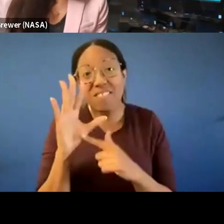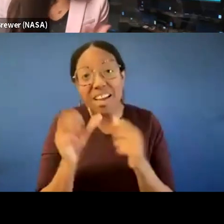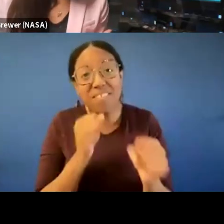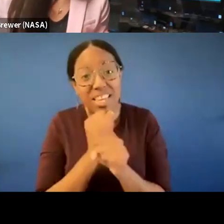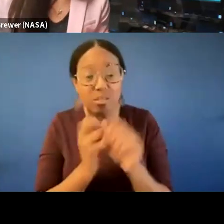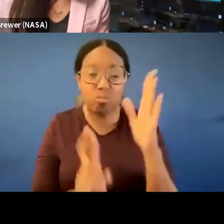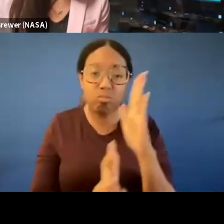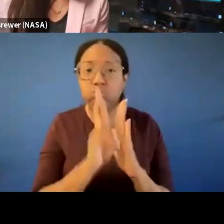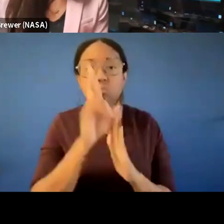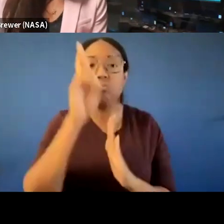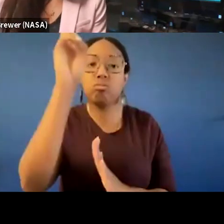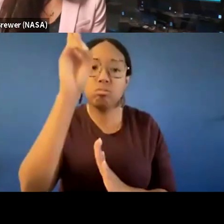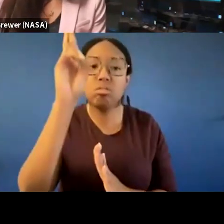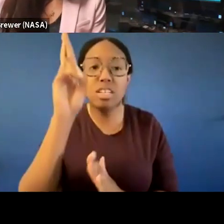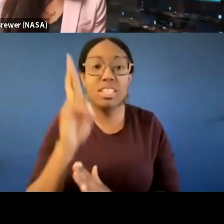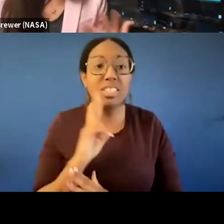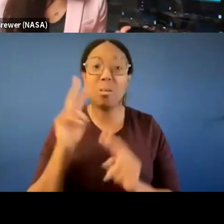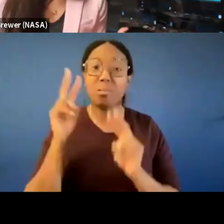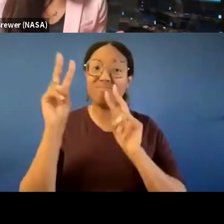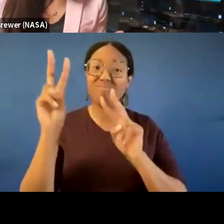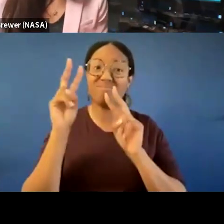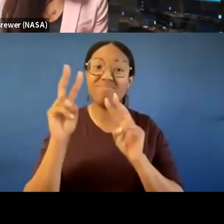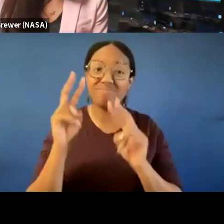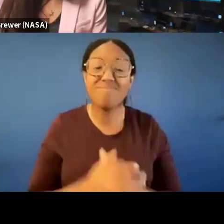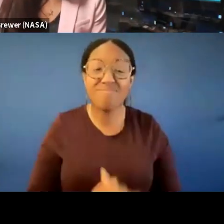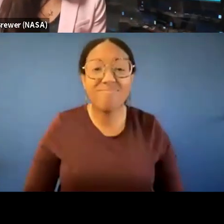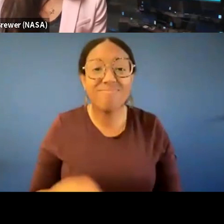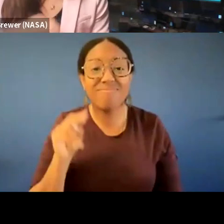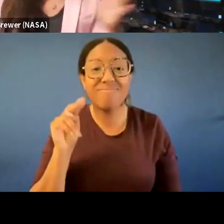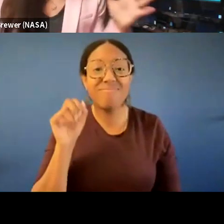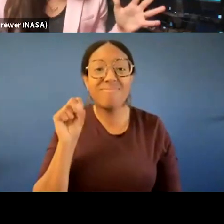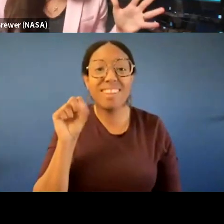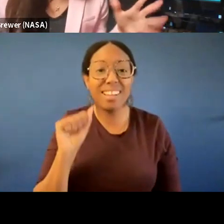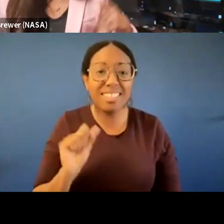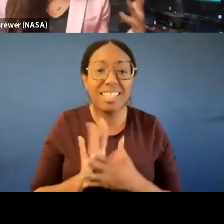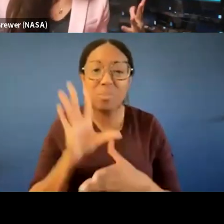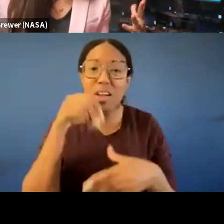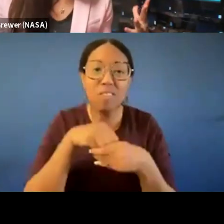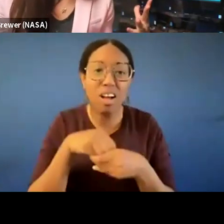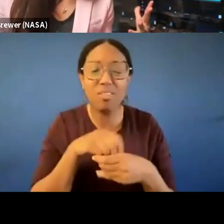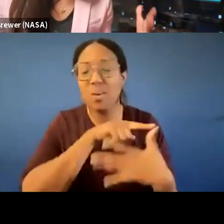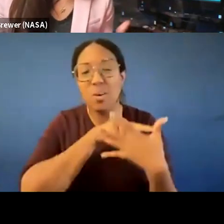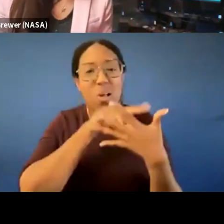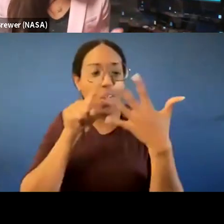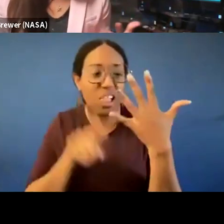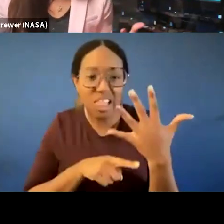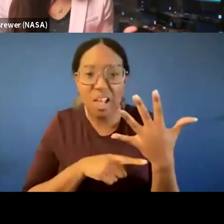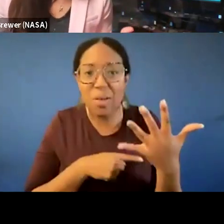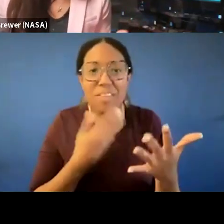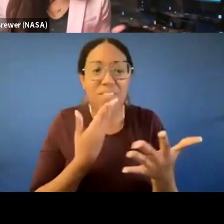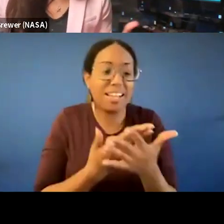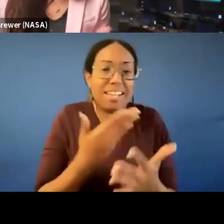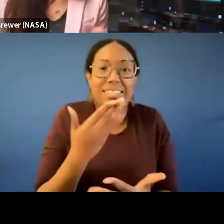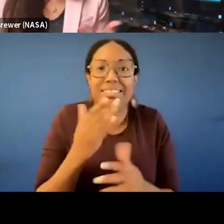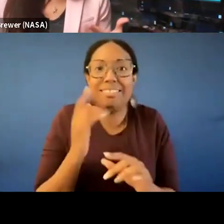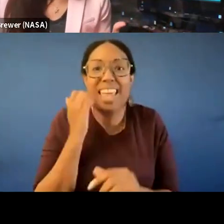going for all humanity, you know, as NASA. And so all of those things rolled up together, the fact that it's different every